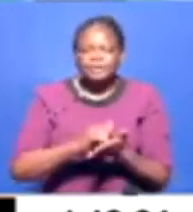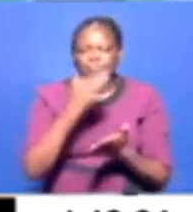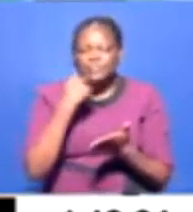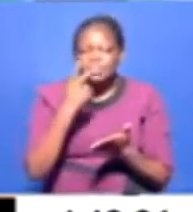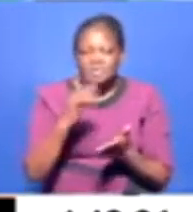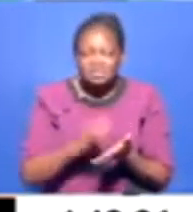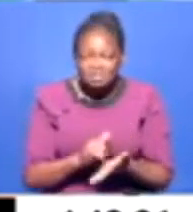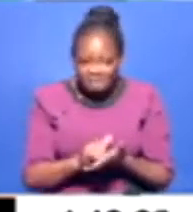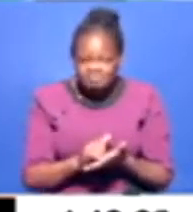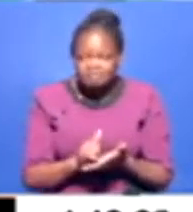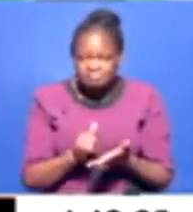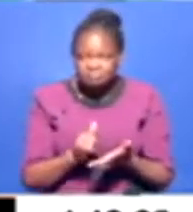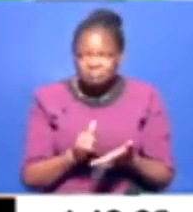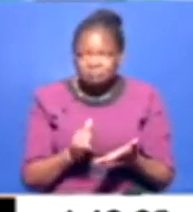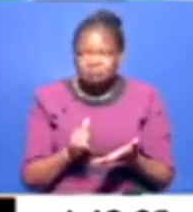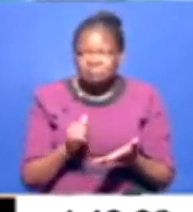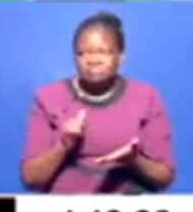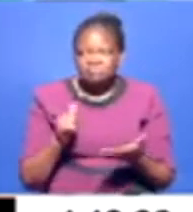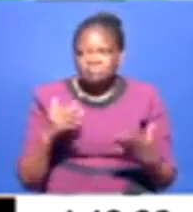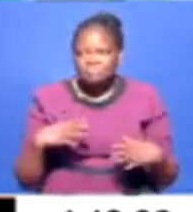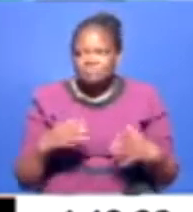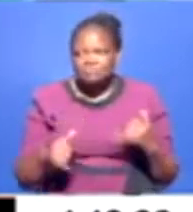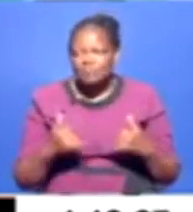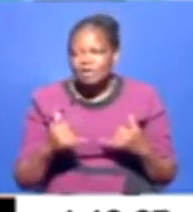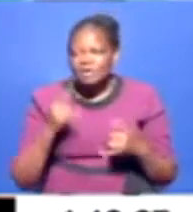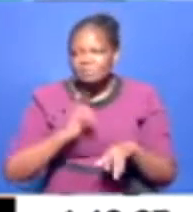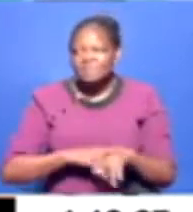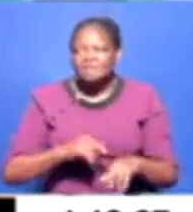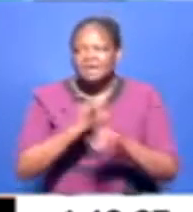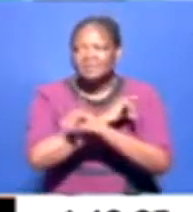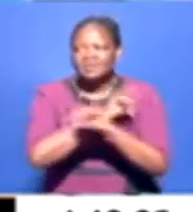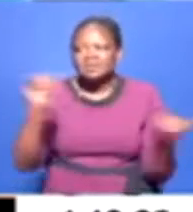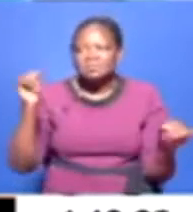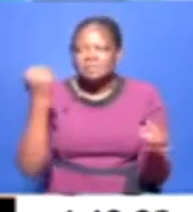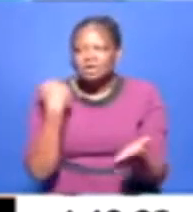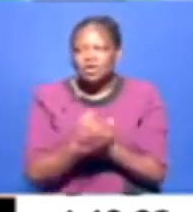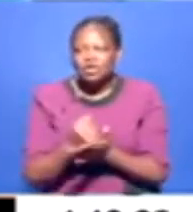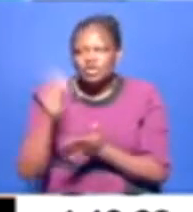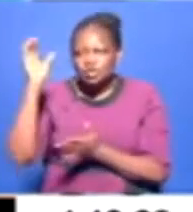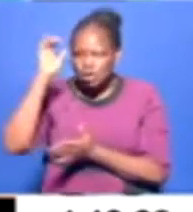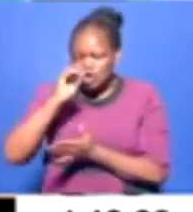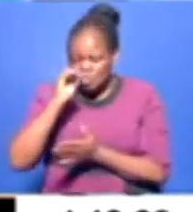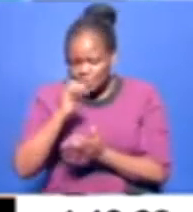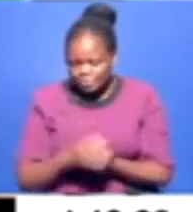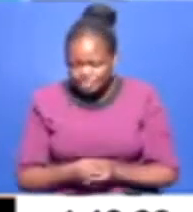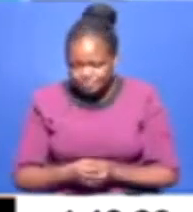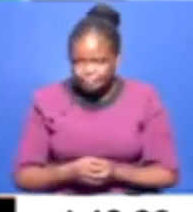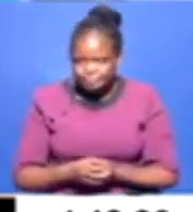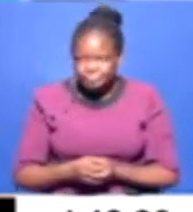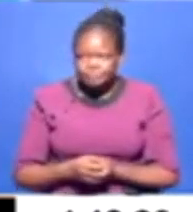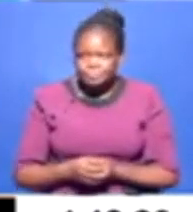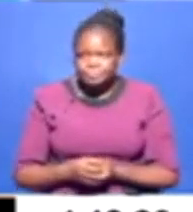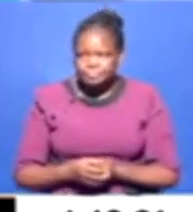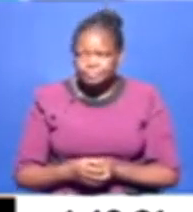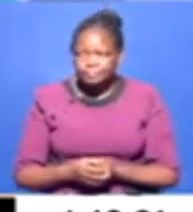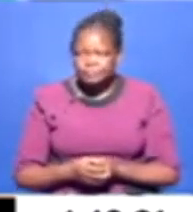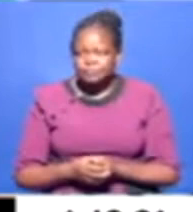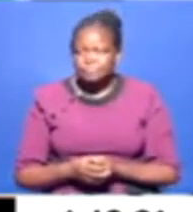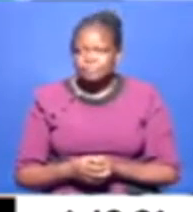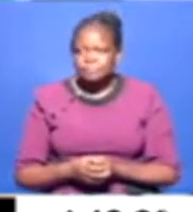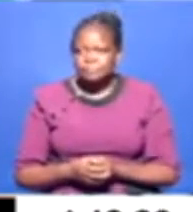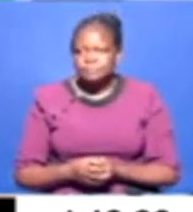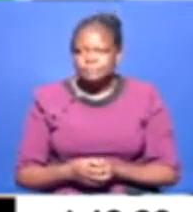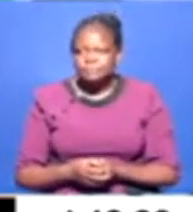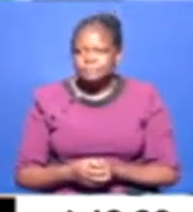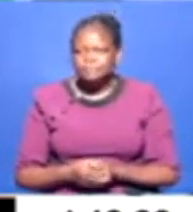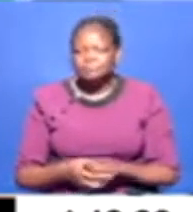entities very excited when they get a clean audit opinion or an unmodified audit opinion. And that